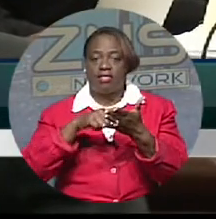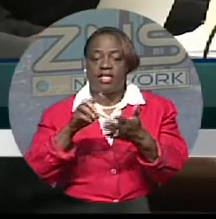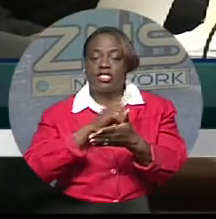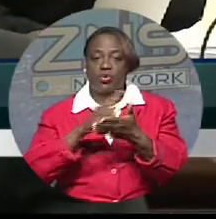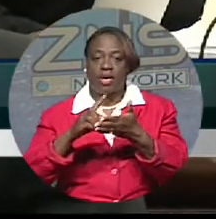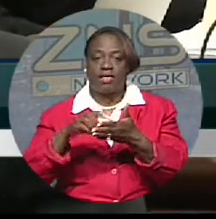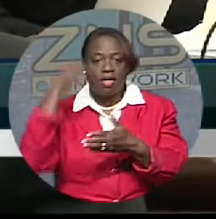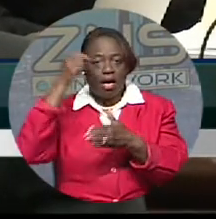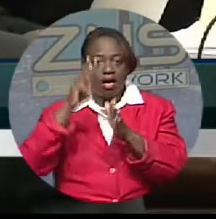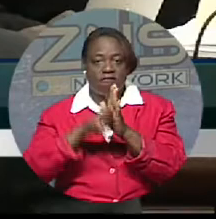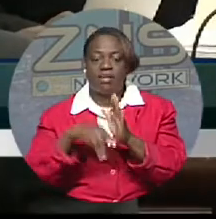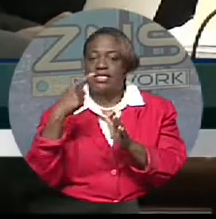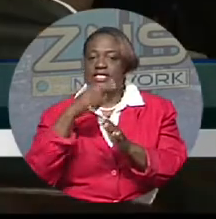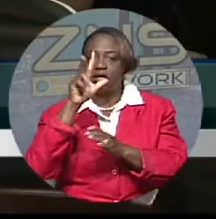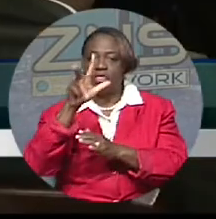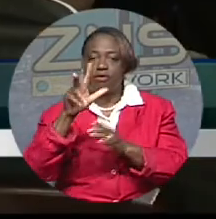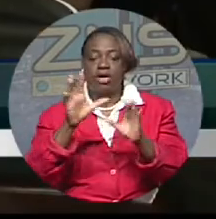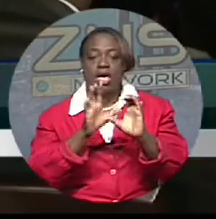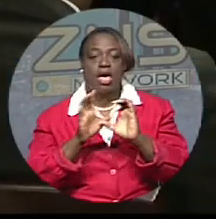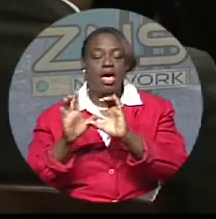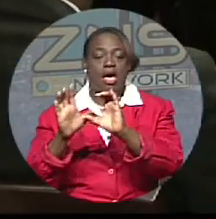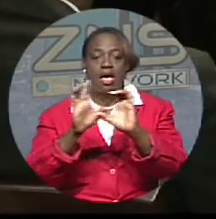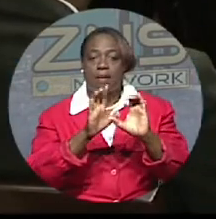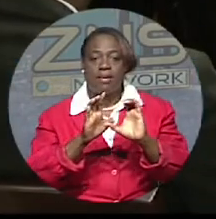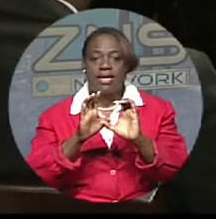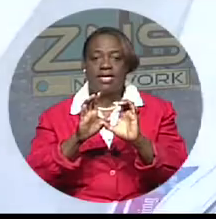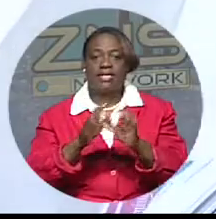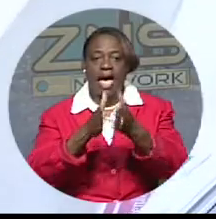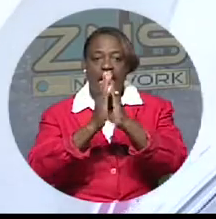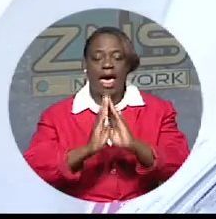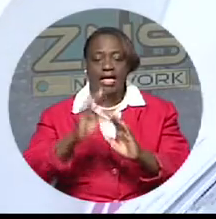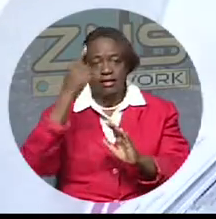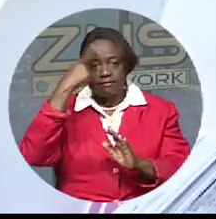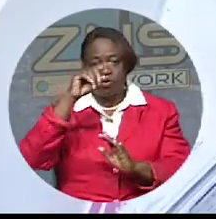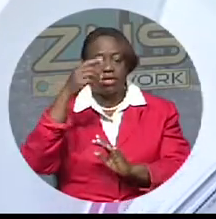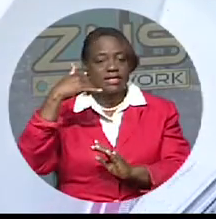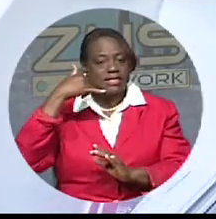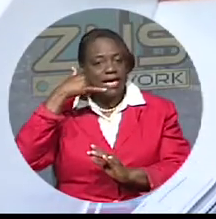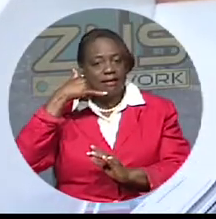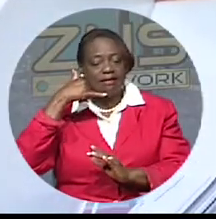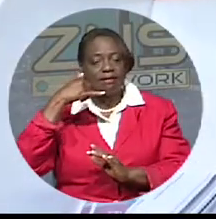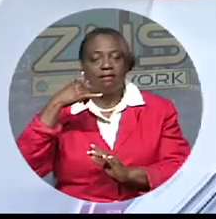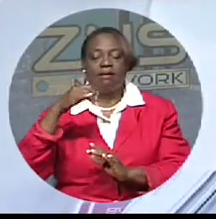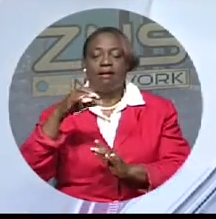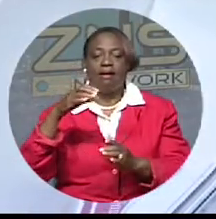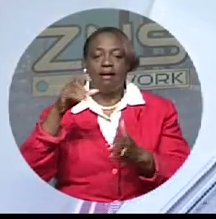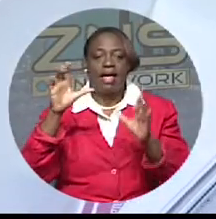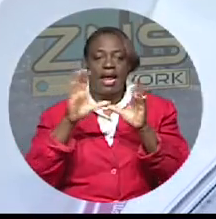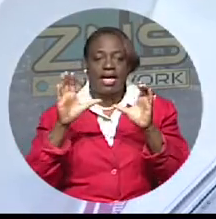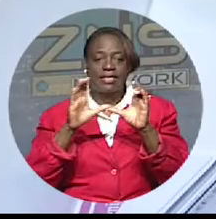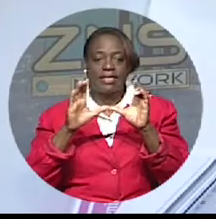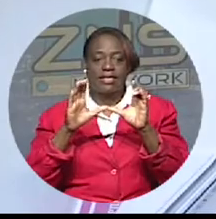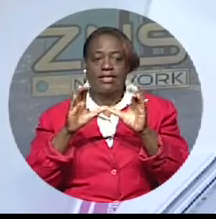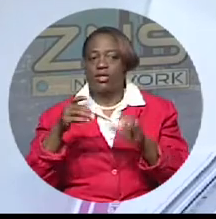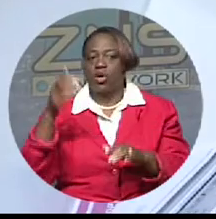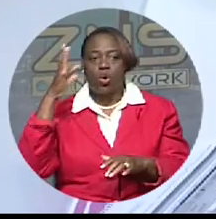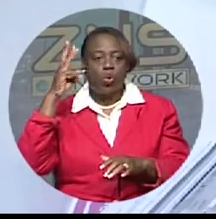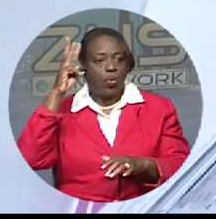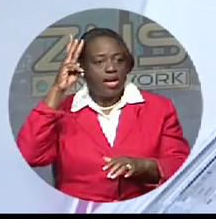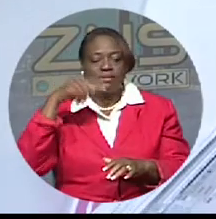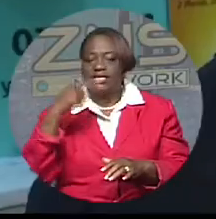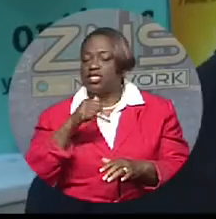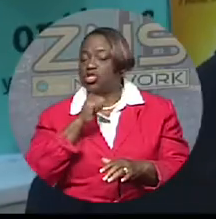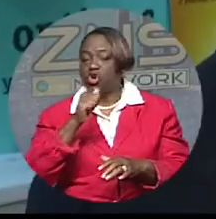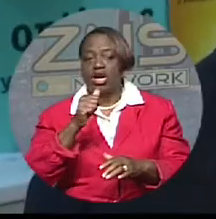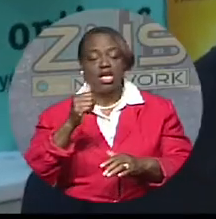submitted requests for proposals for the second cellular license. But Williams says the company is not overly concerned with